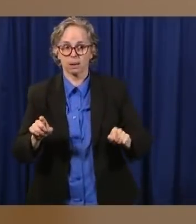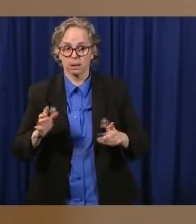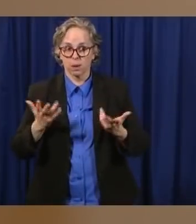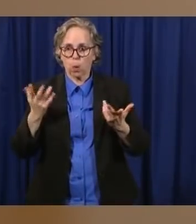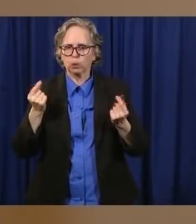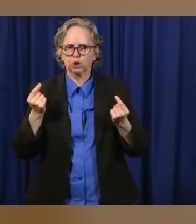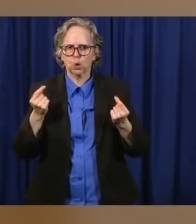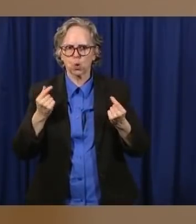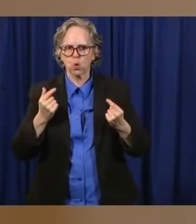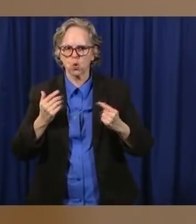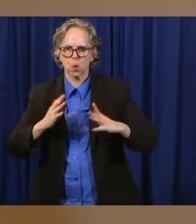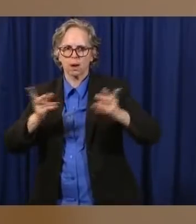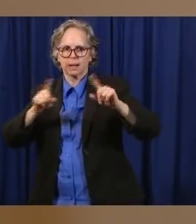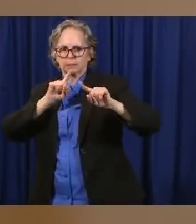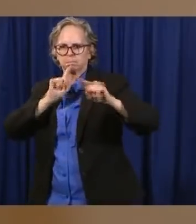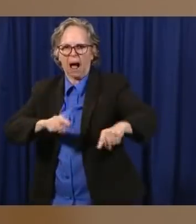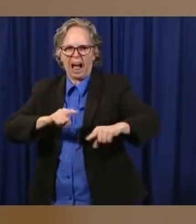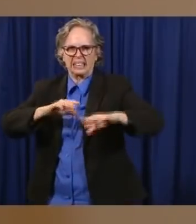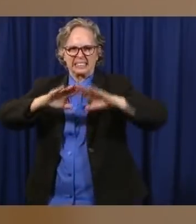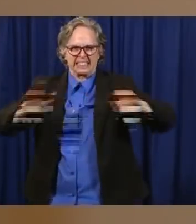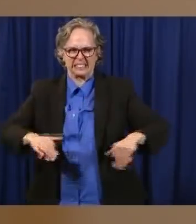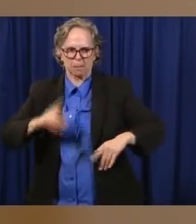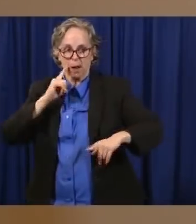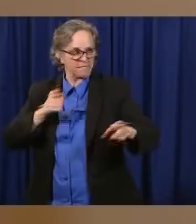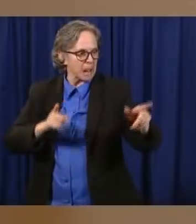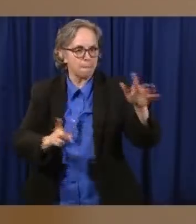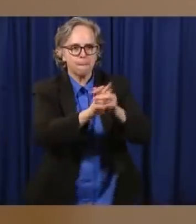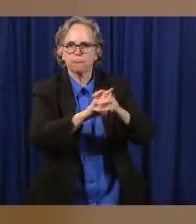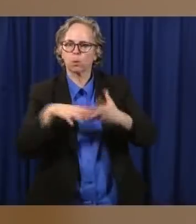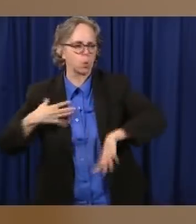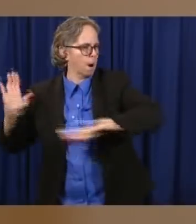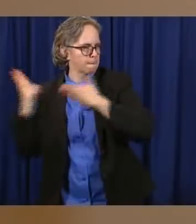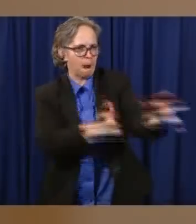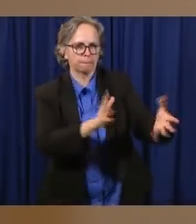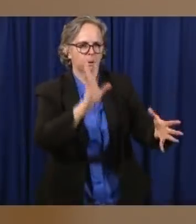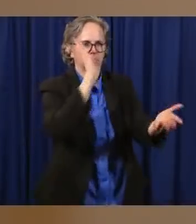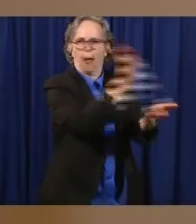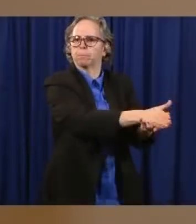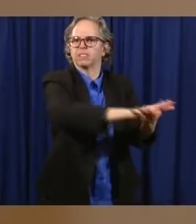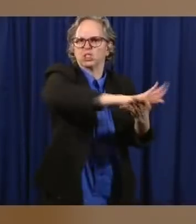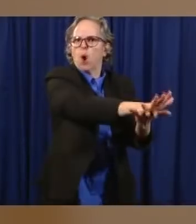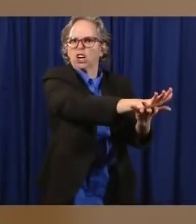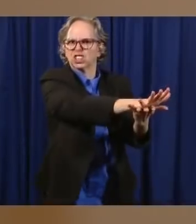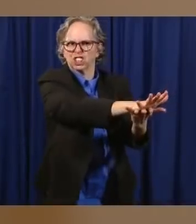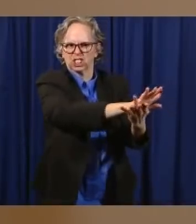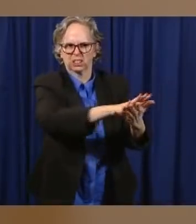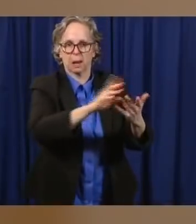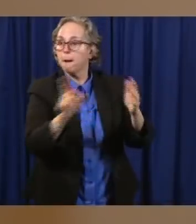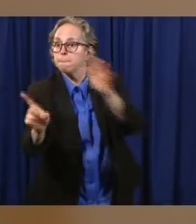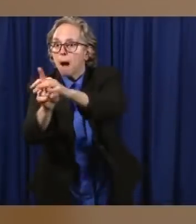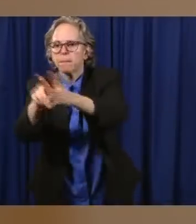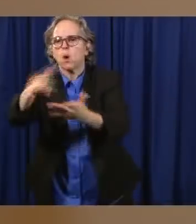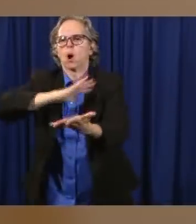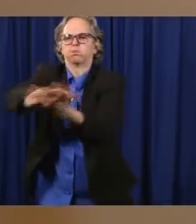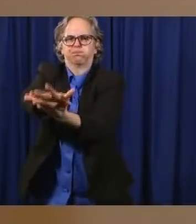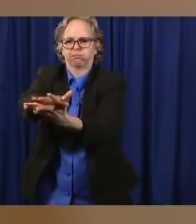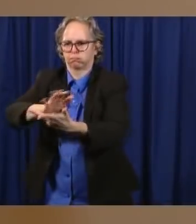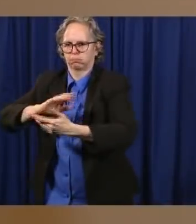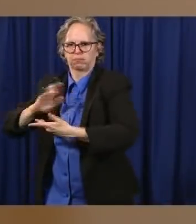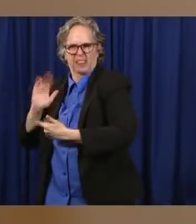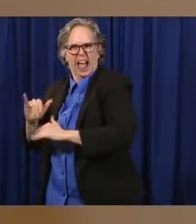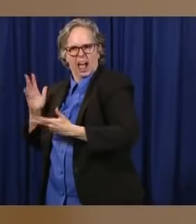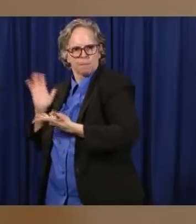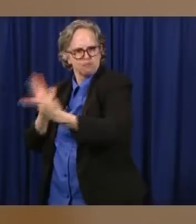those fires when they start early in the fire, smush them out, know everyone who is impacted, and really keep that from